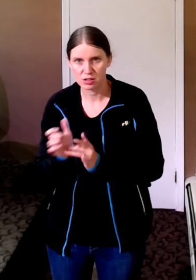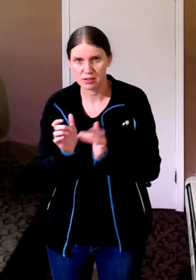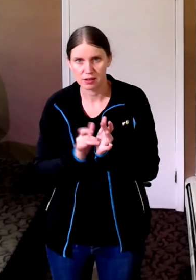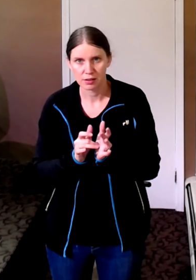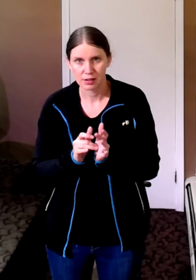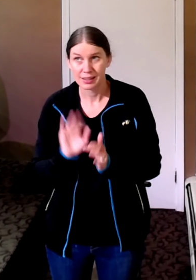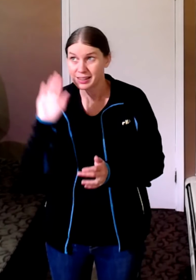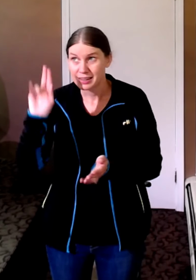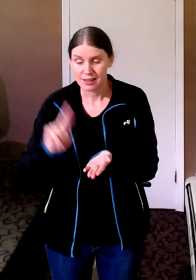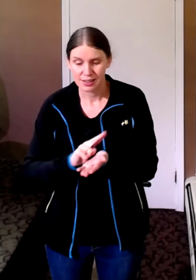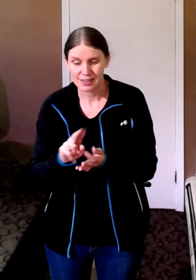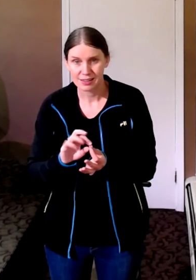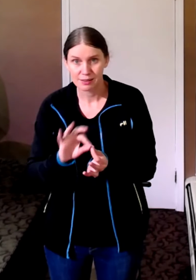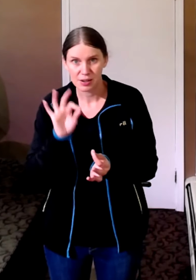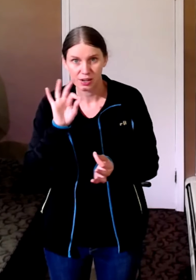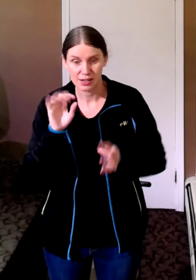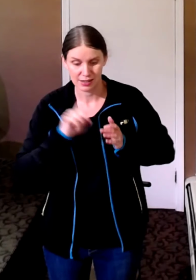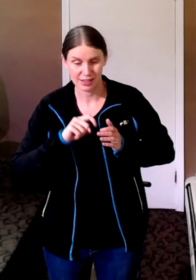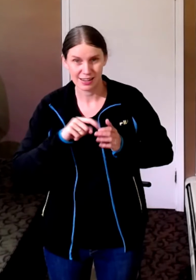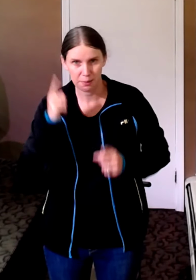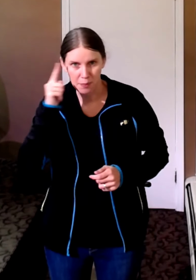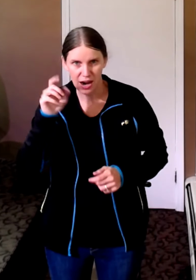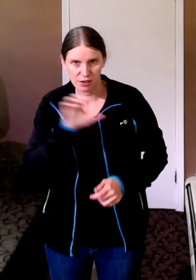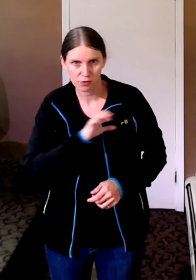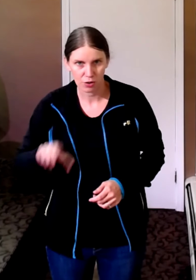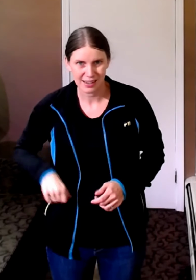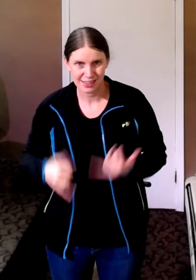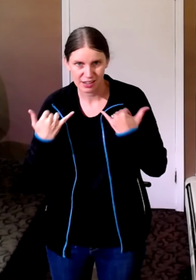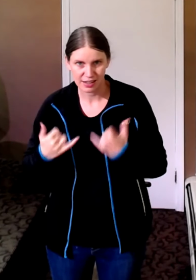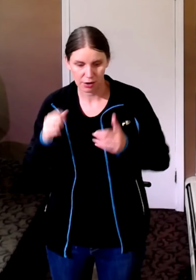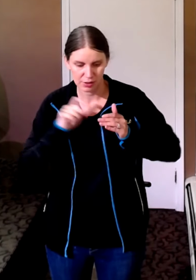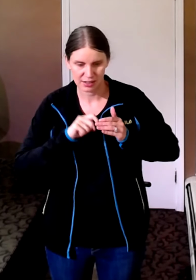because His own Spirit, the mind of Christ, is now in you.